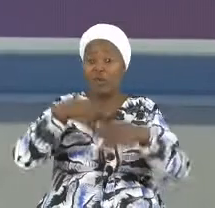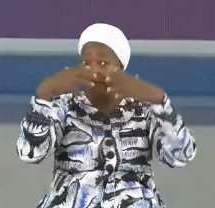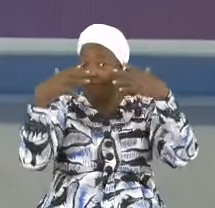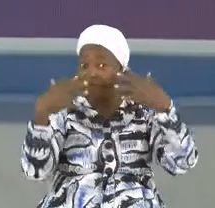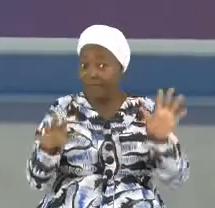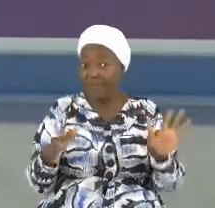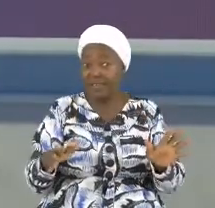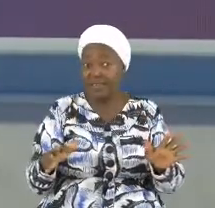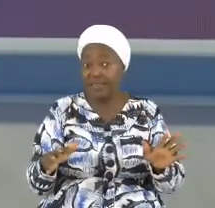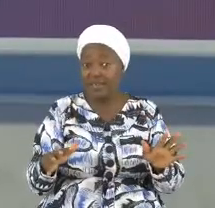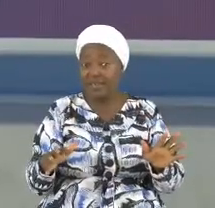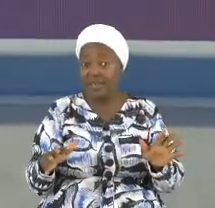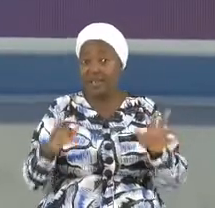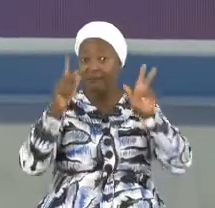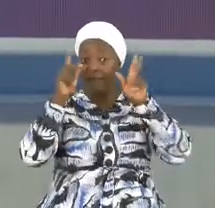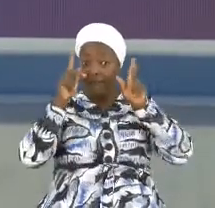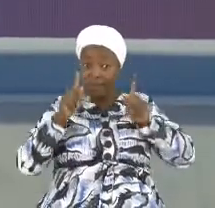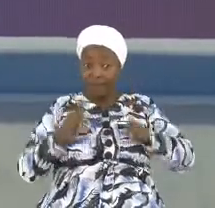Physically, I was